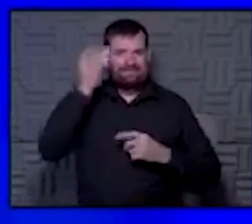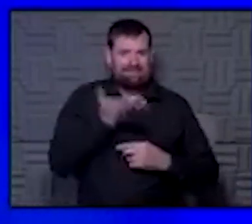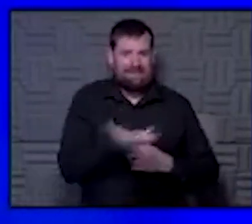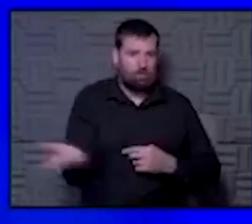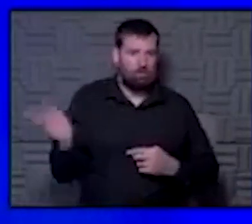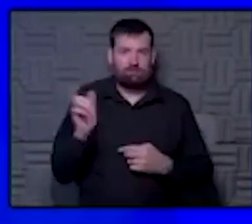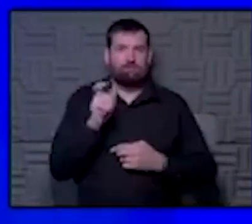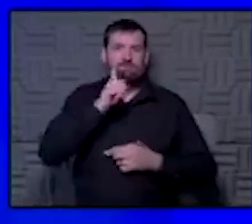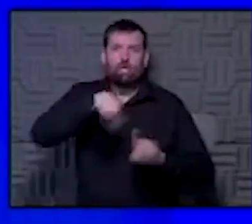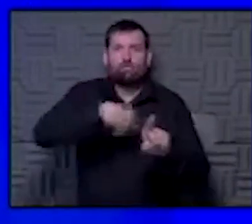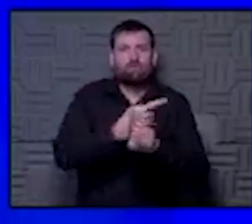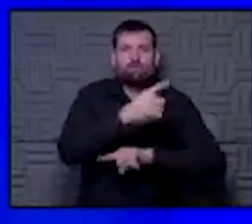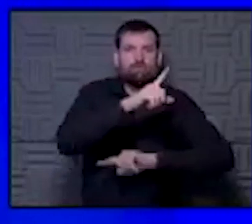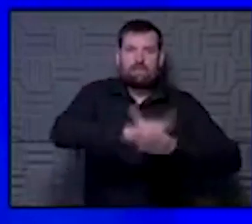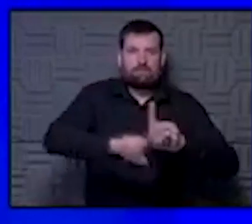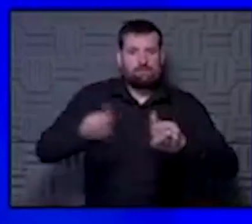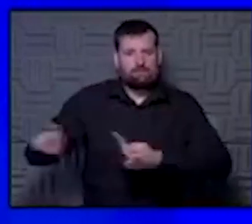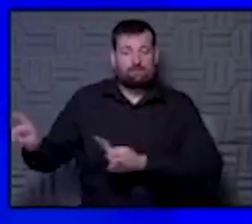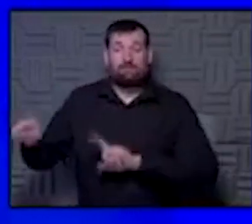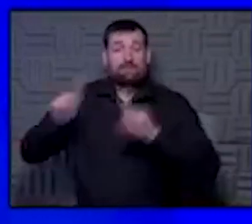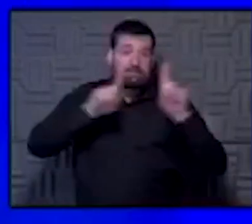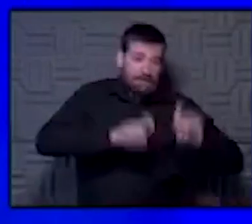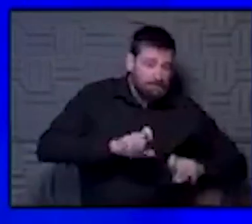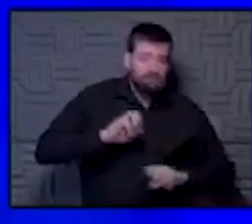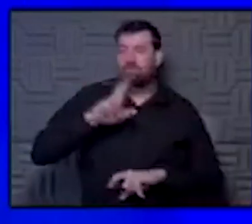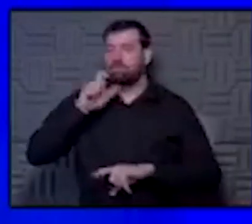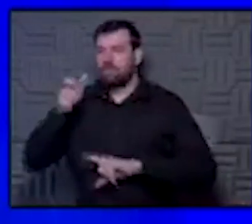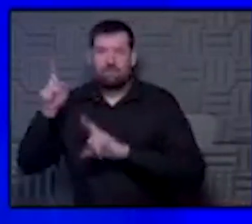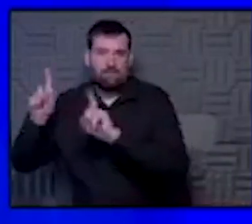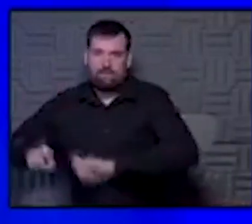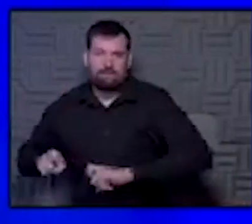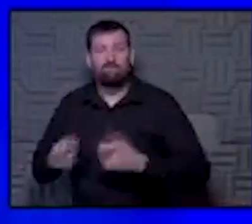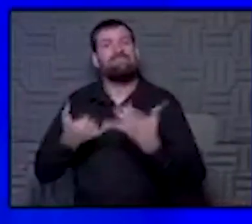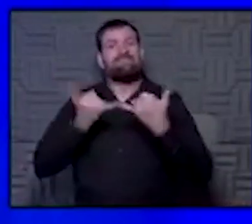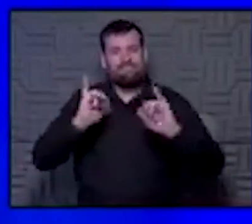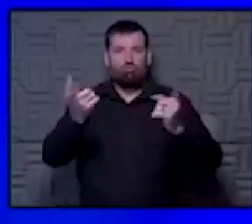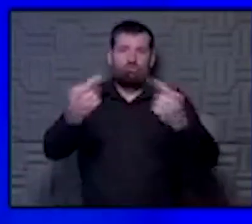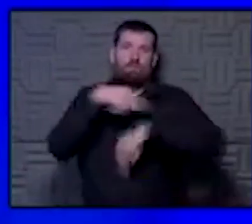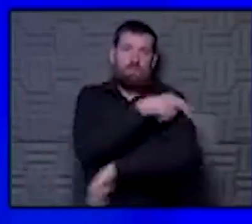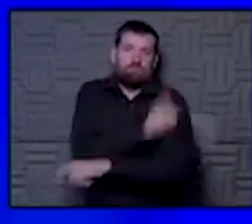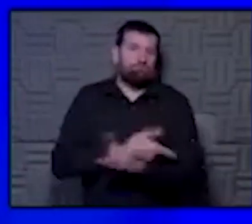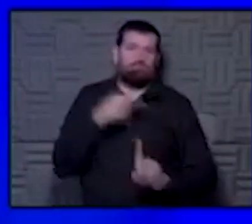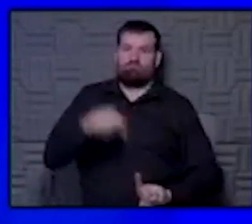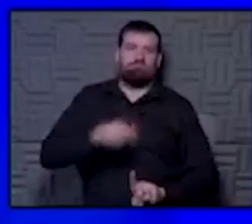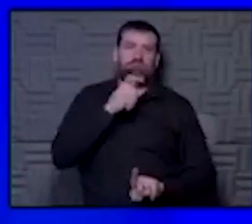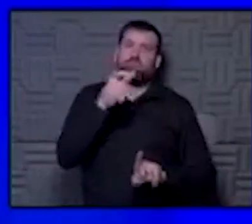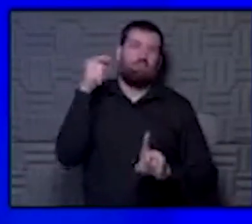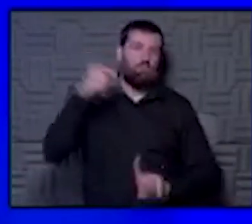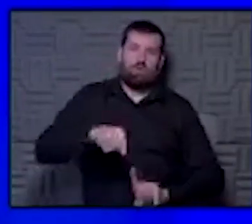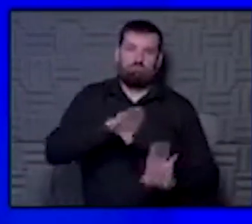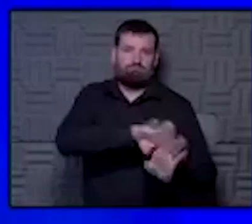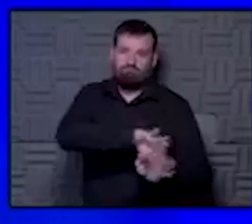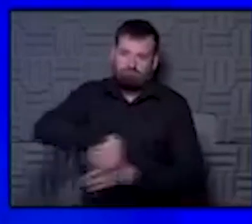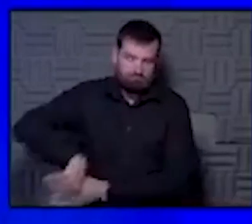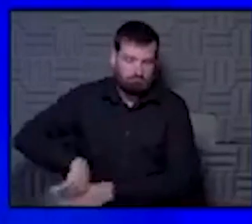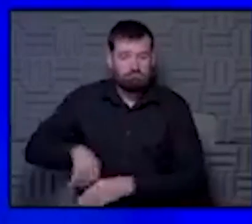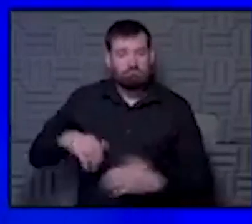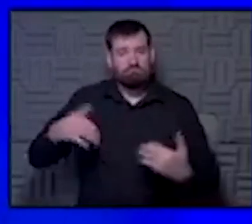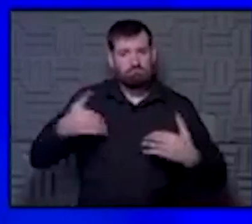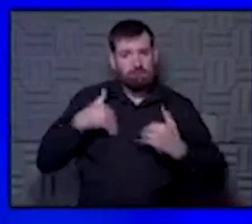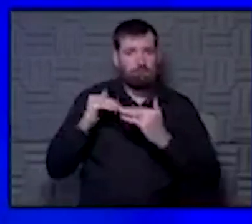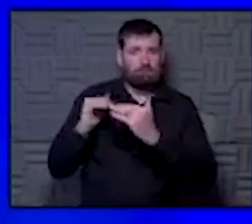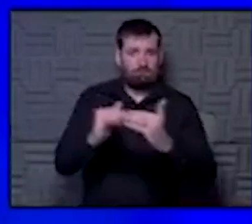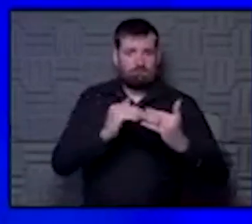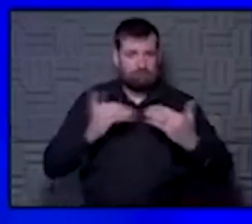just because we're testing. We could test or not test, but those people are still going to come to the hospital. That's not the point of this. And we have colleagues here at